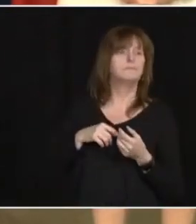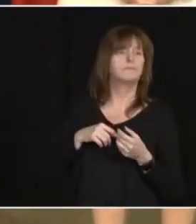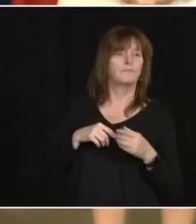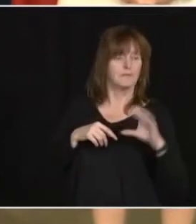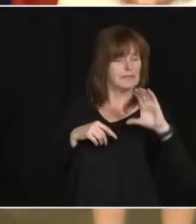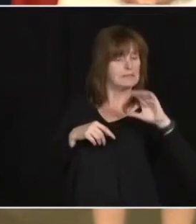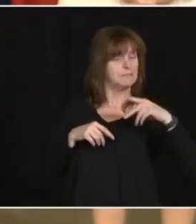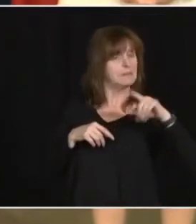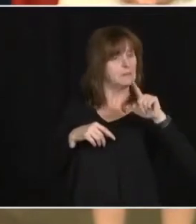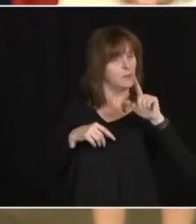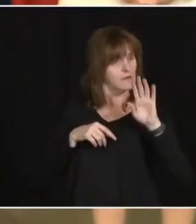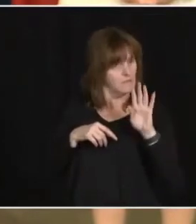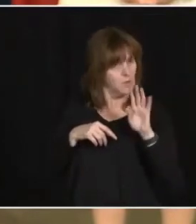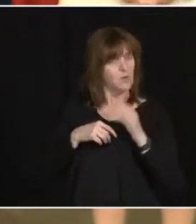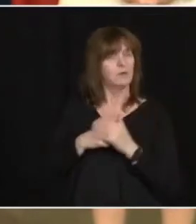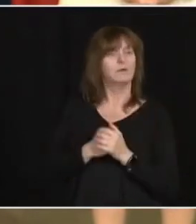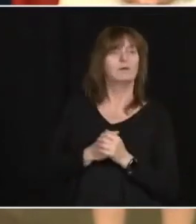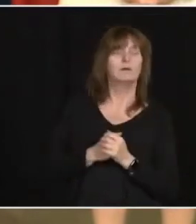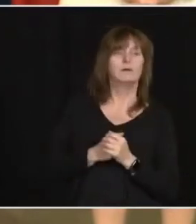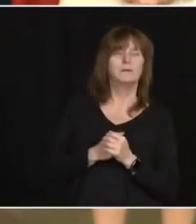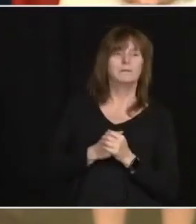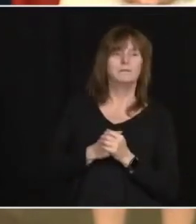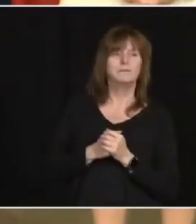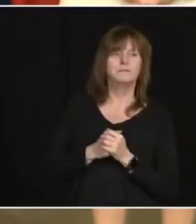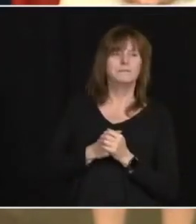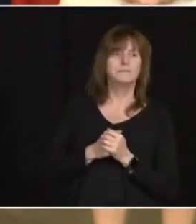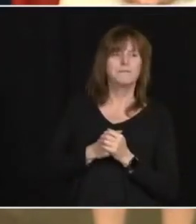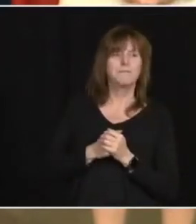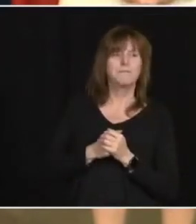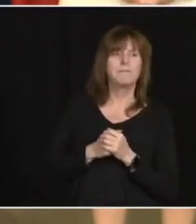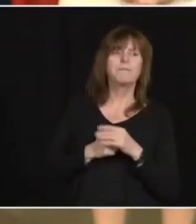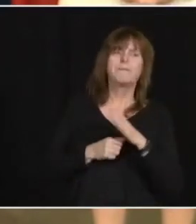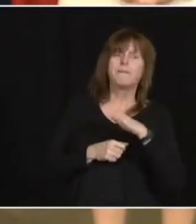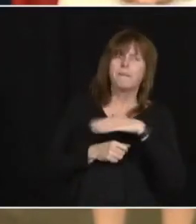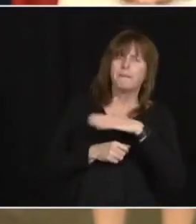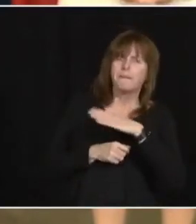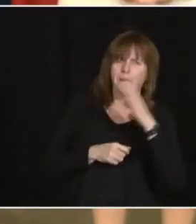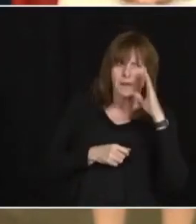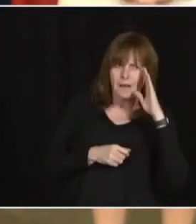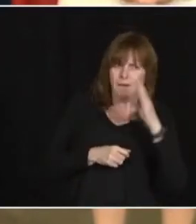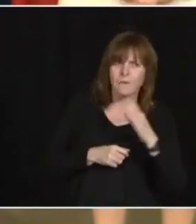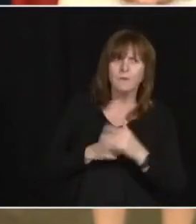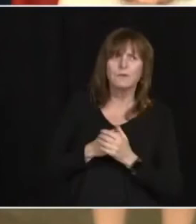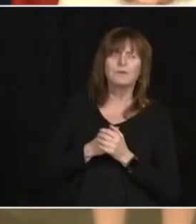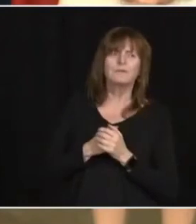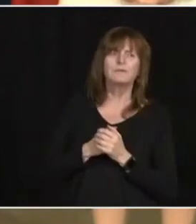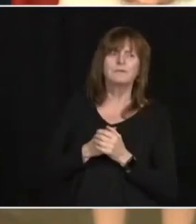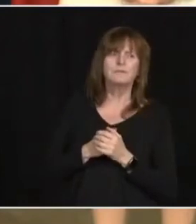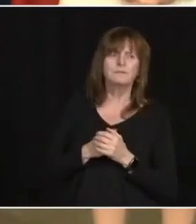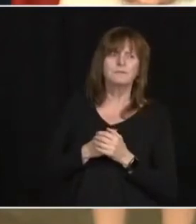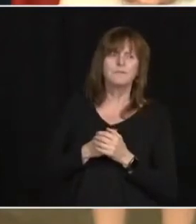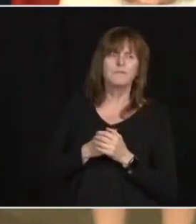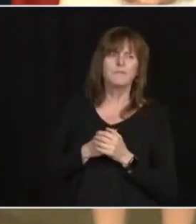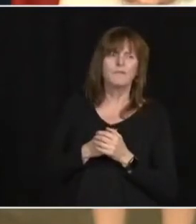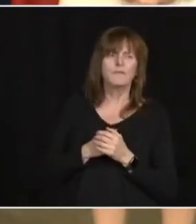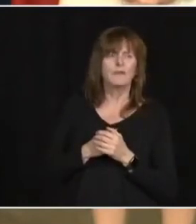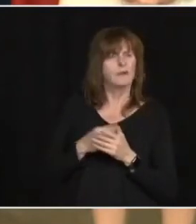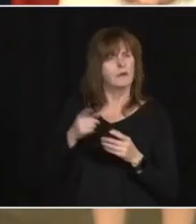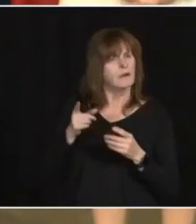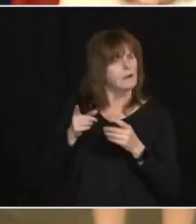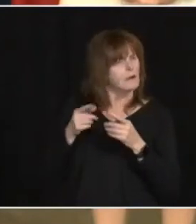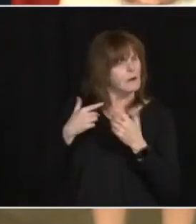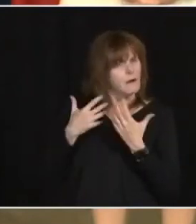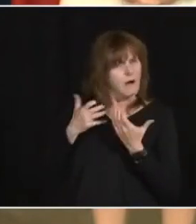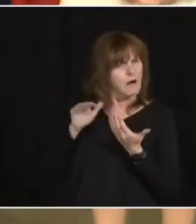ahead. Hi, Hi, Christina. Hi, ministers. I wanted to ask you about the change in the way